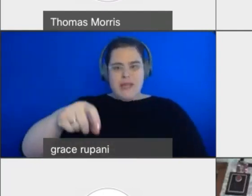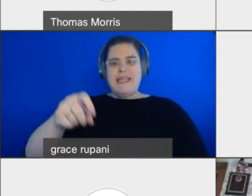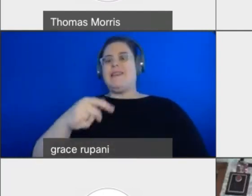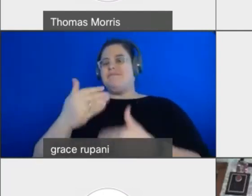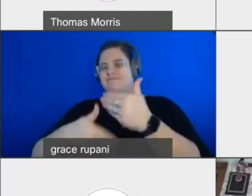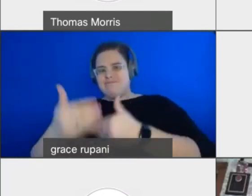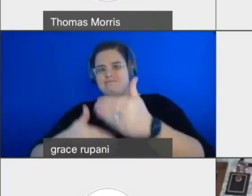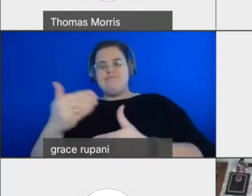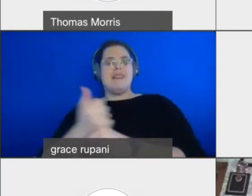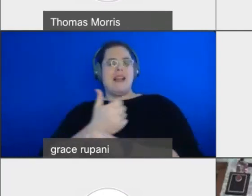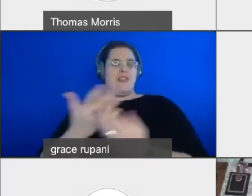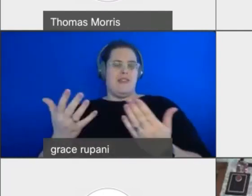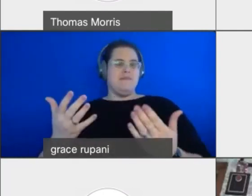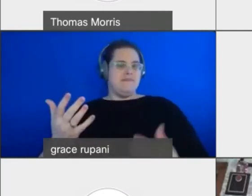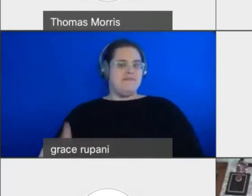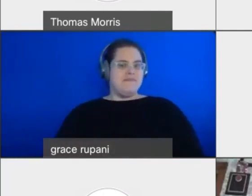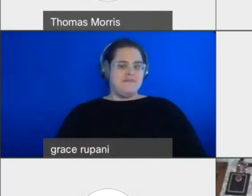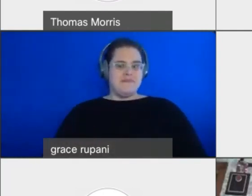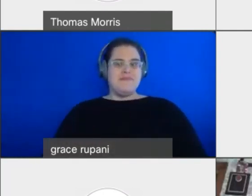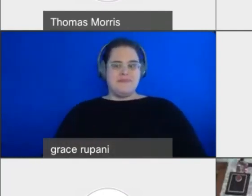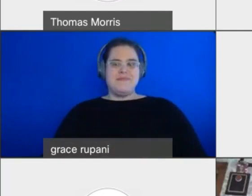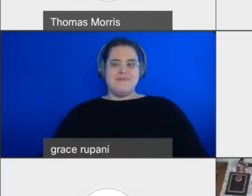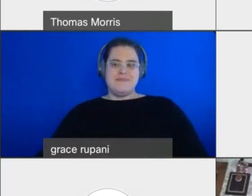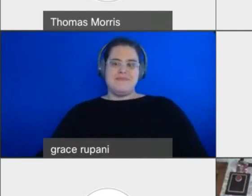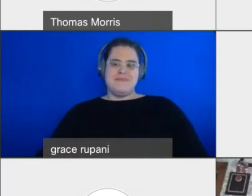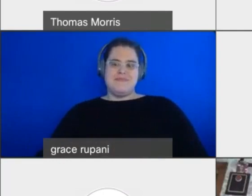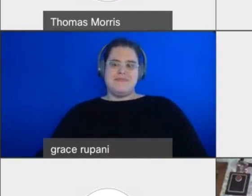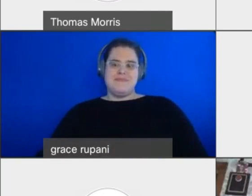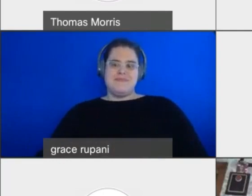the location. And so